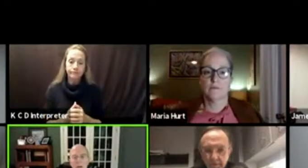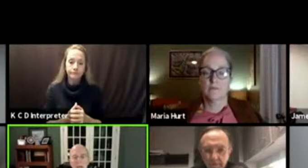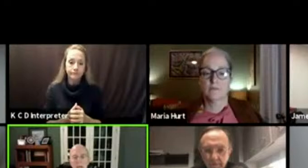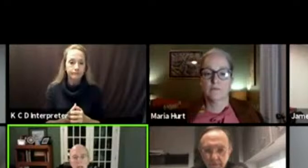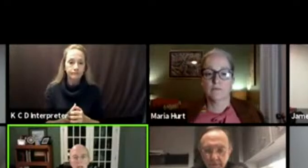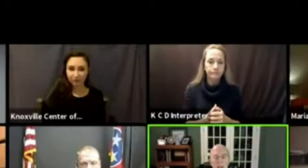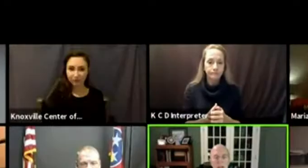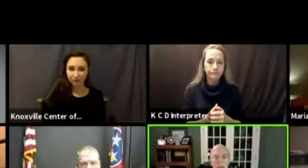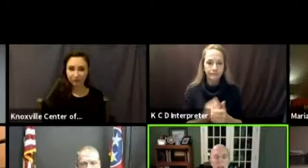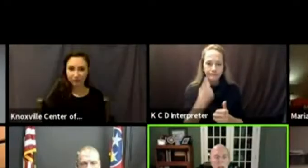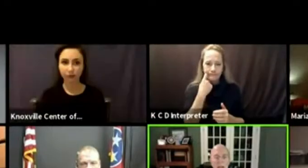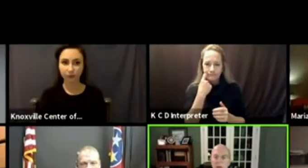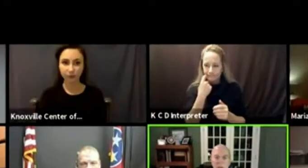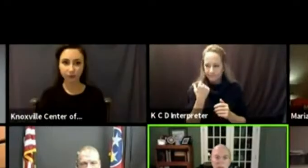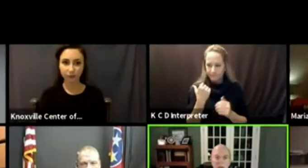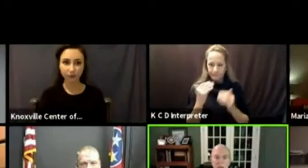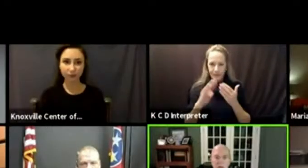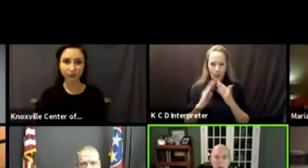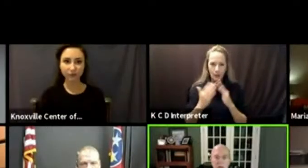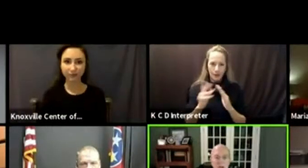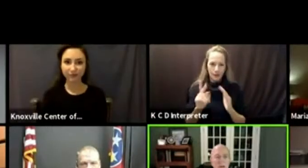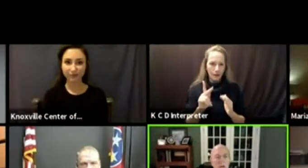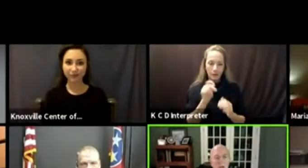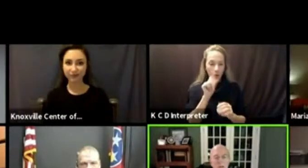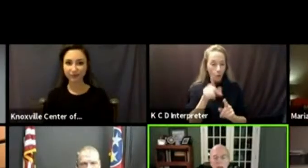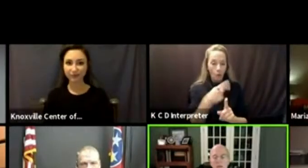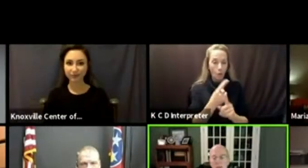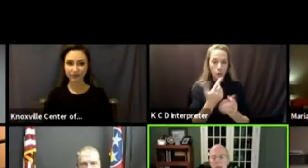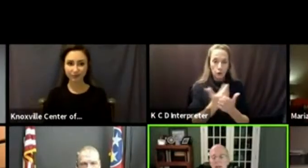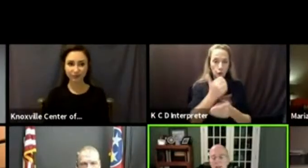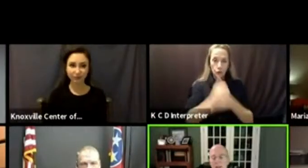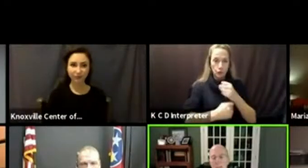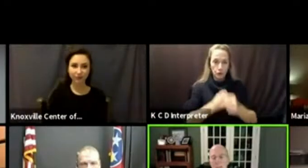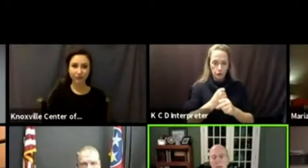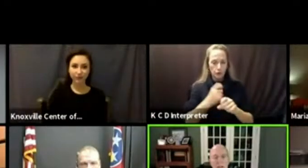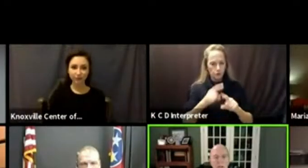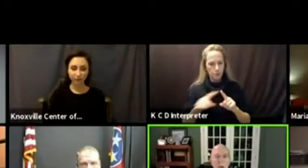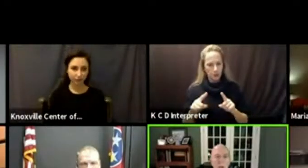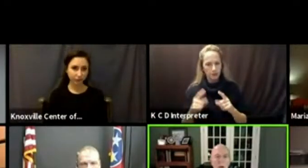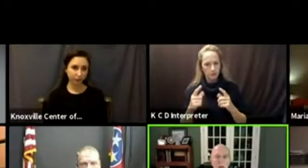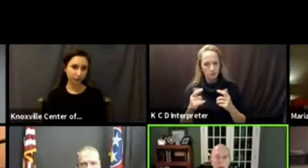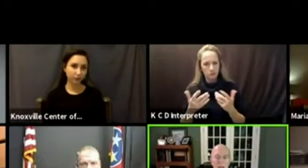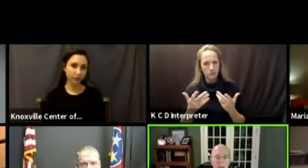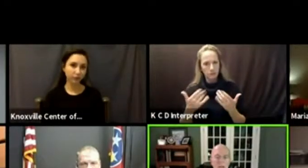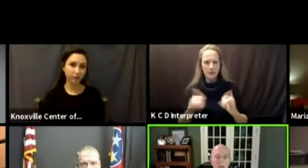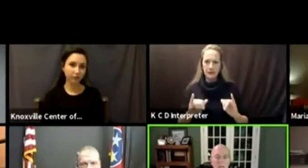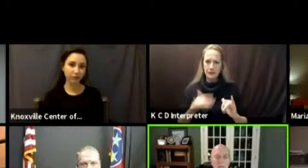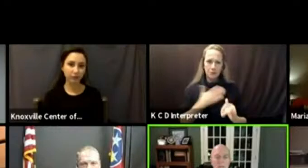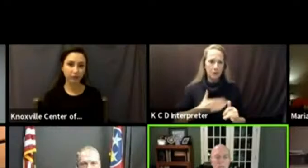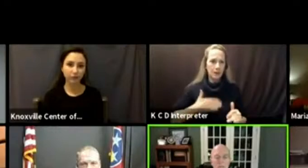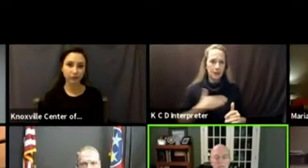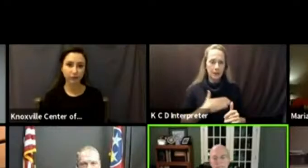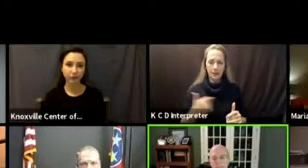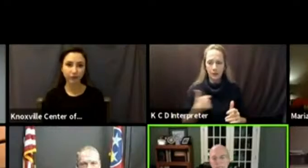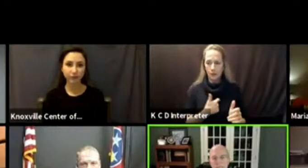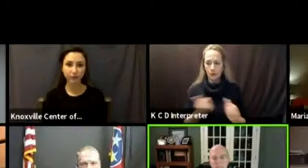downtown here recently, and not just on New Year's Eve. So I just want to, again, please, everybody, we're all in this together.